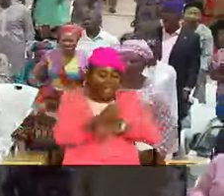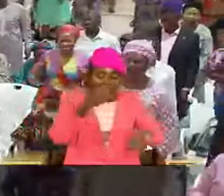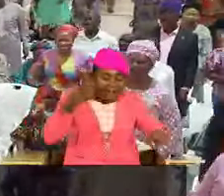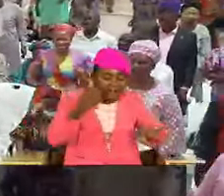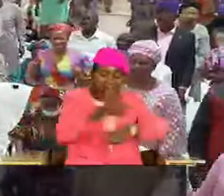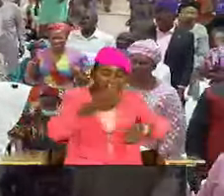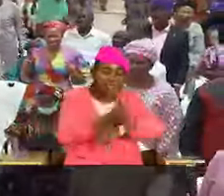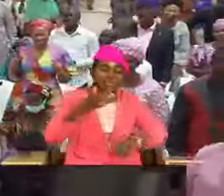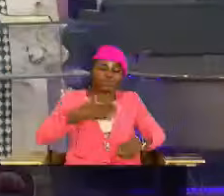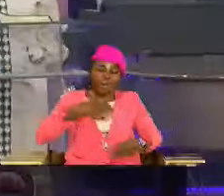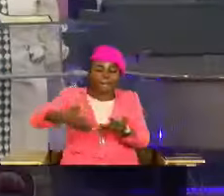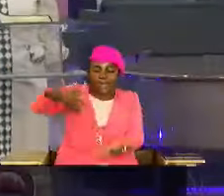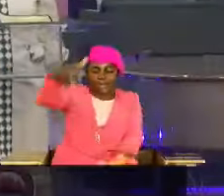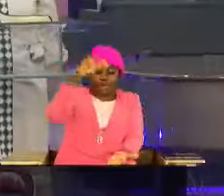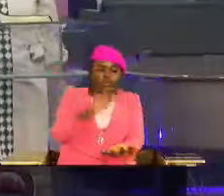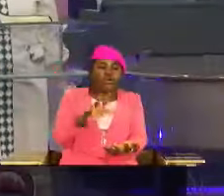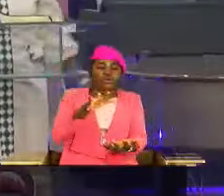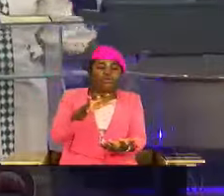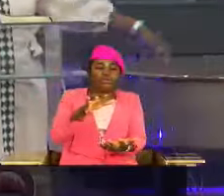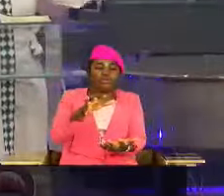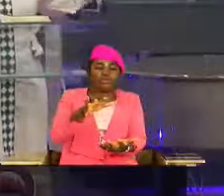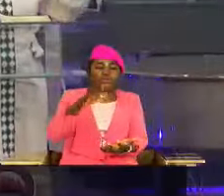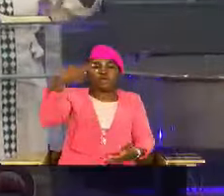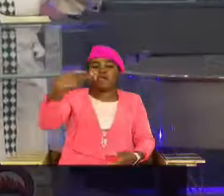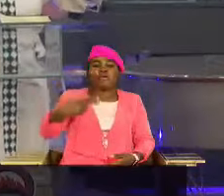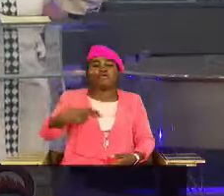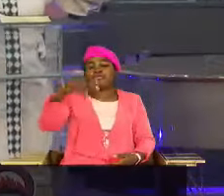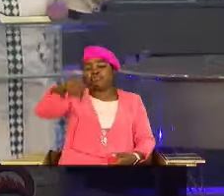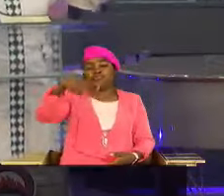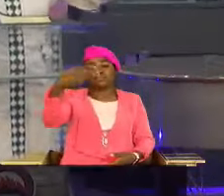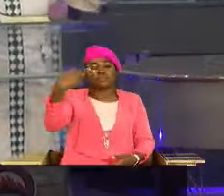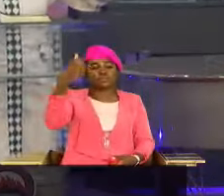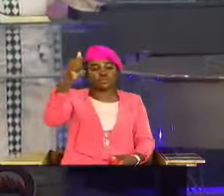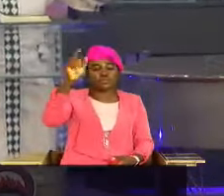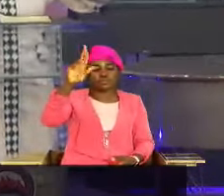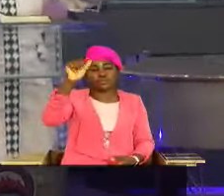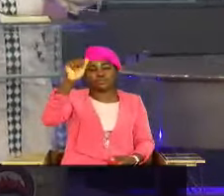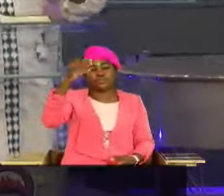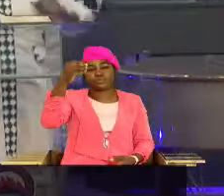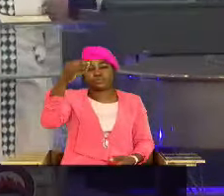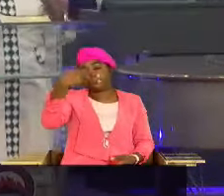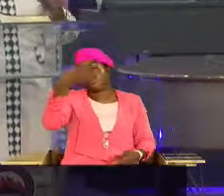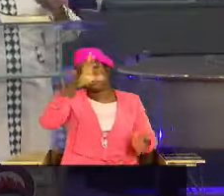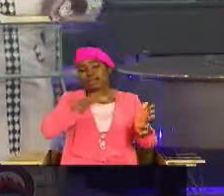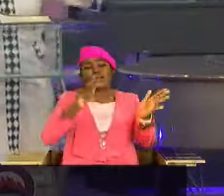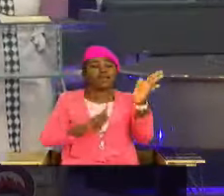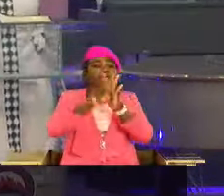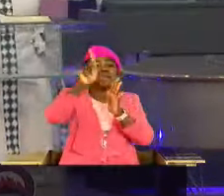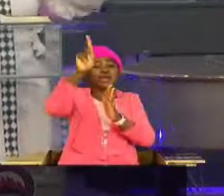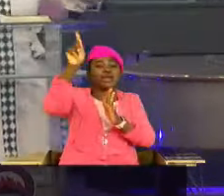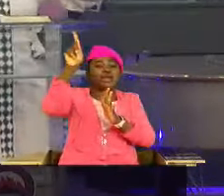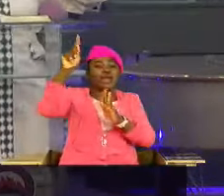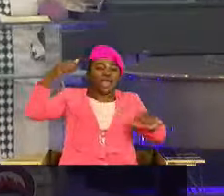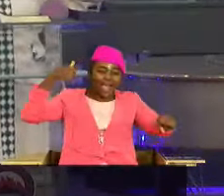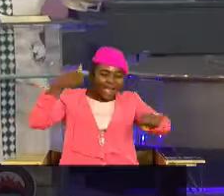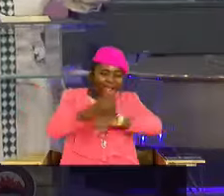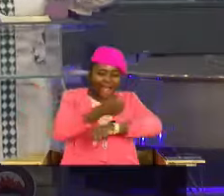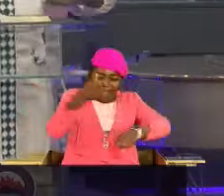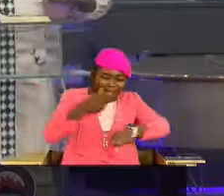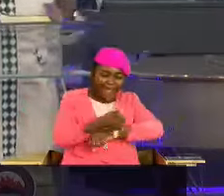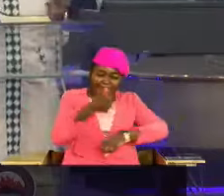wealth fa and go in charge of my